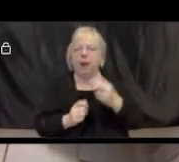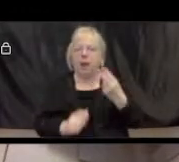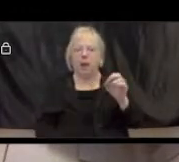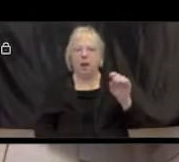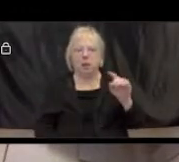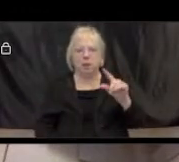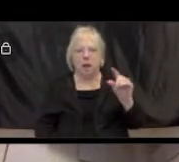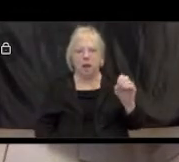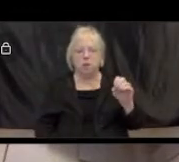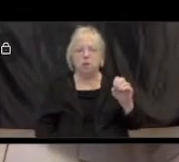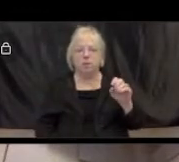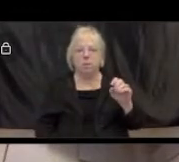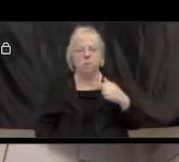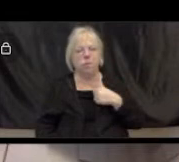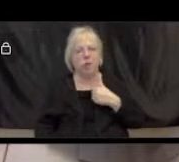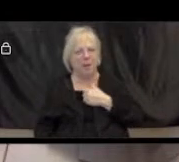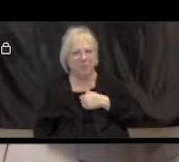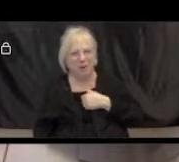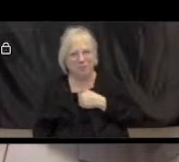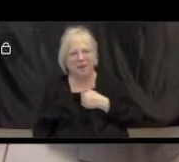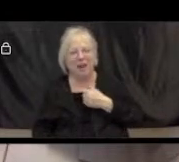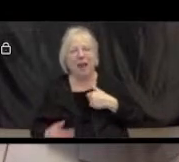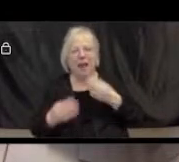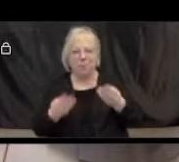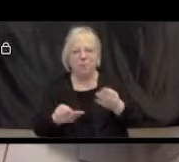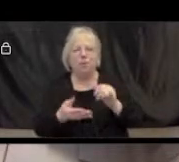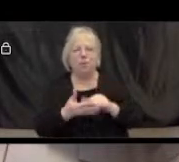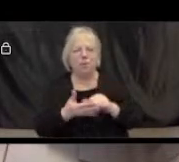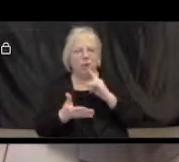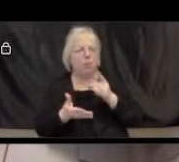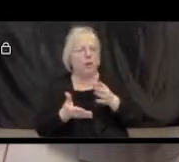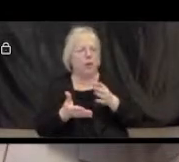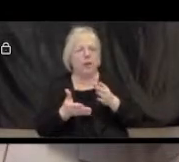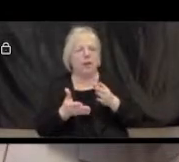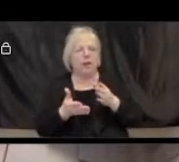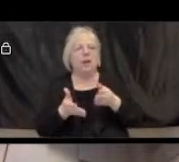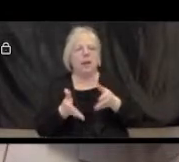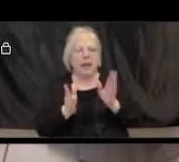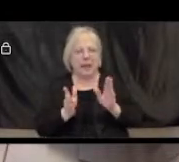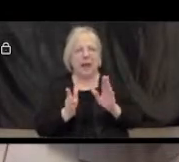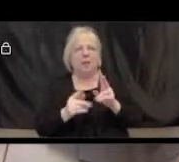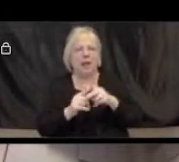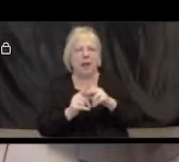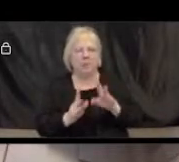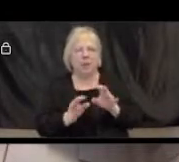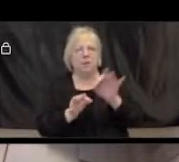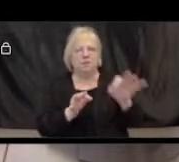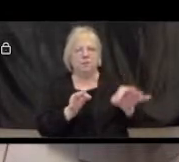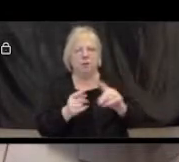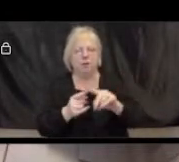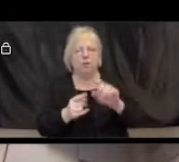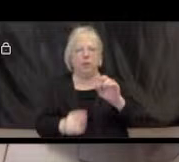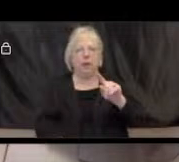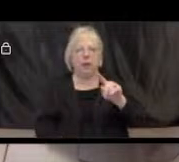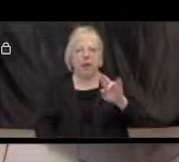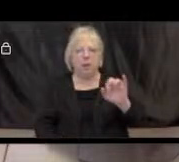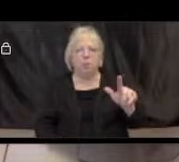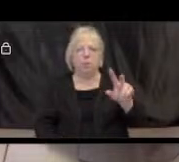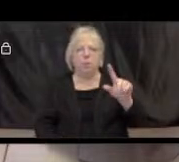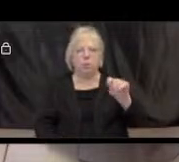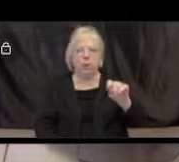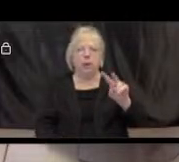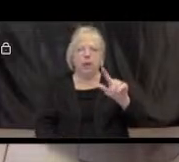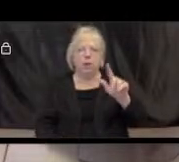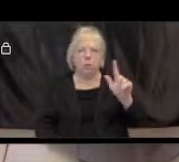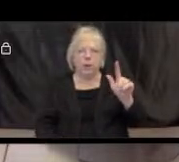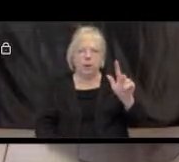ahead. I apologize. I move that we permit the applicant to defer until to the April 2023 meeting.